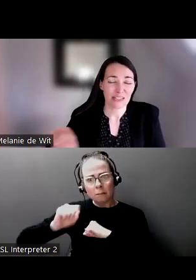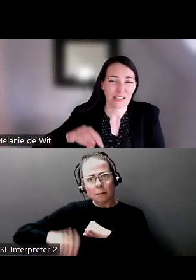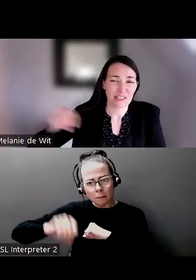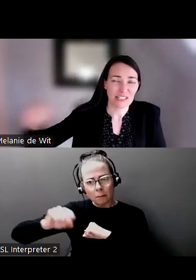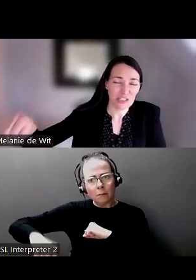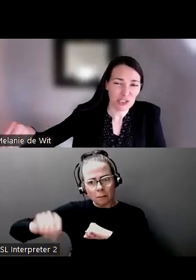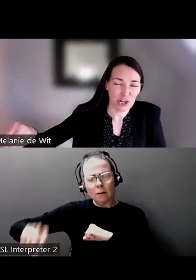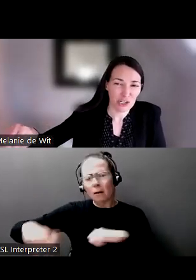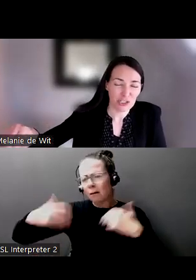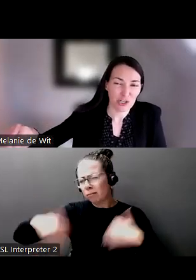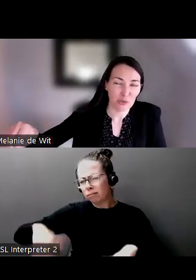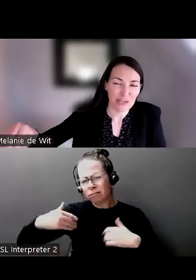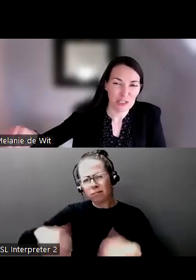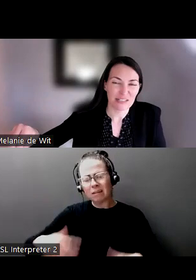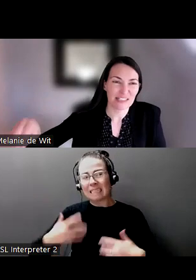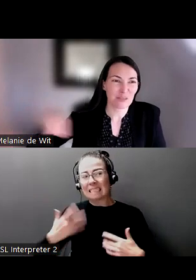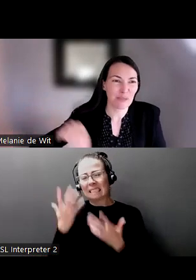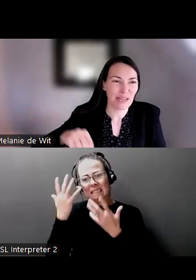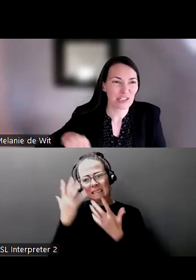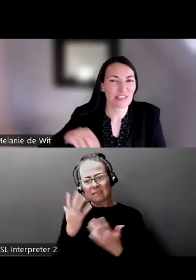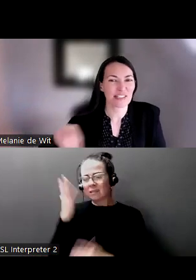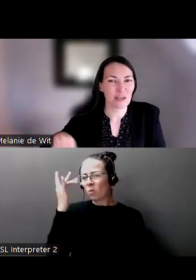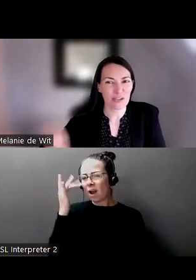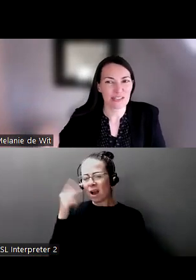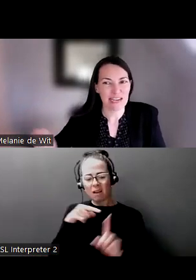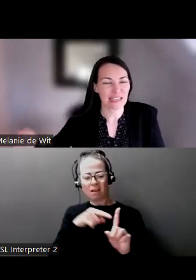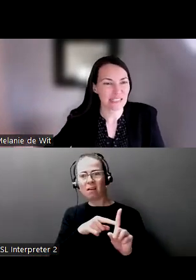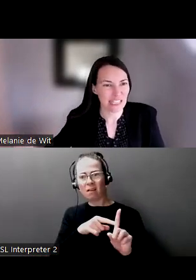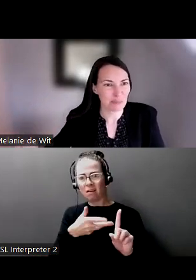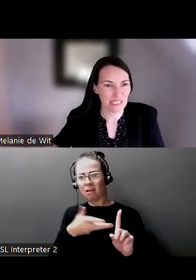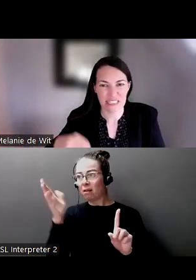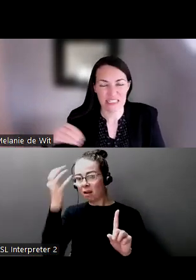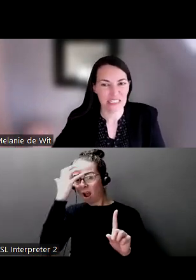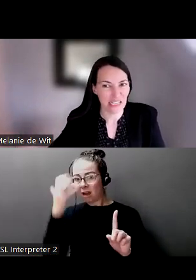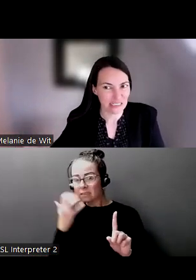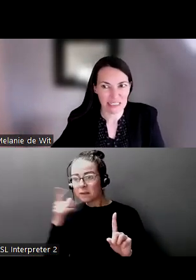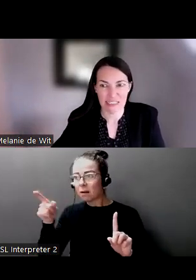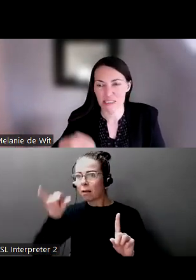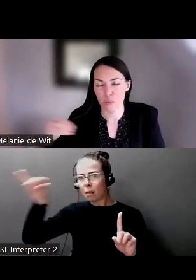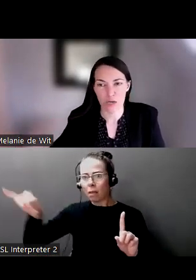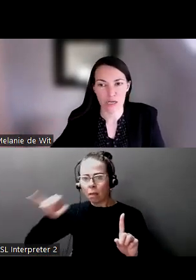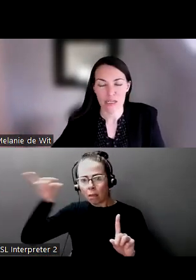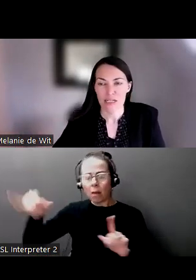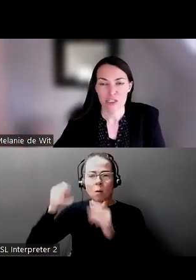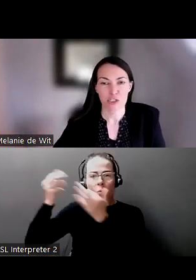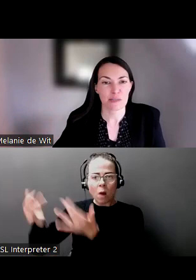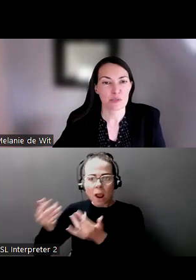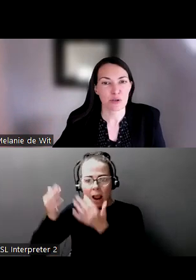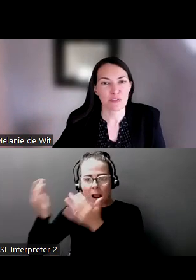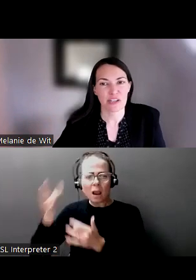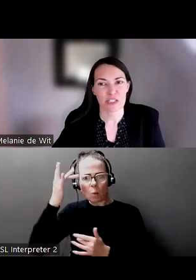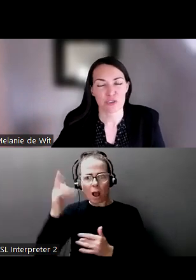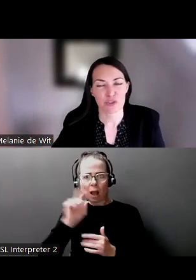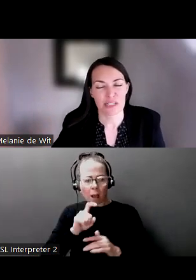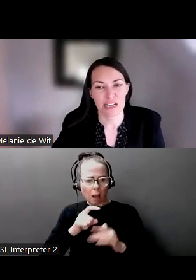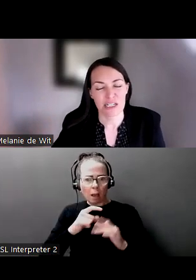hospital because their discharge arrangements depend on someone taking steps, like to sign a lease or to do some sort